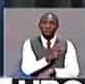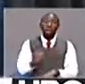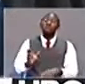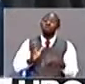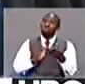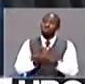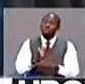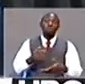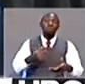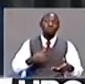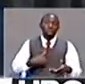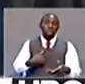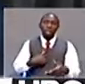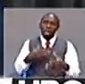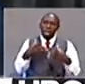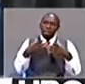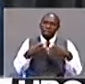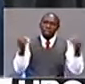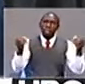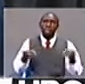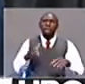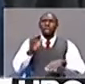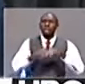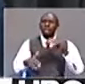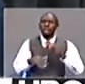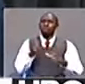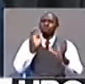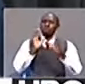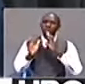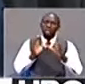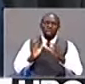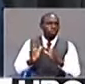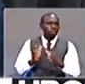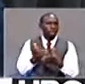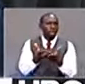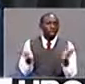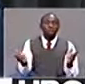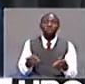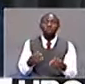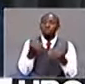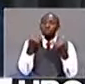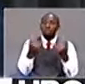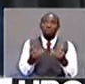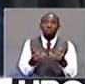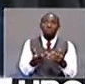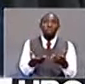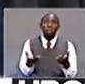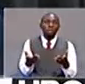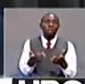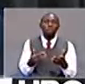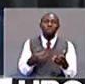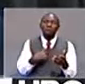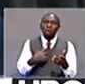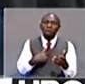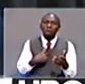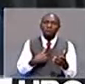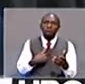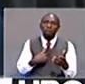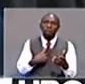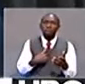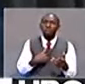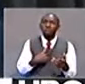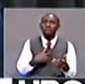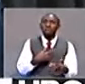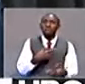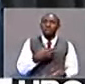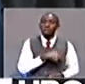Speaker, I never communicated with somebody who tell me whether there was a public way of the cross at Namirembe.